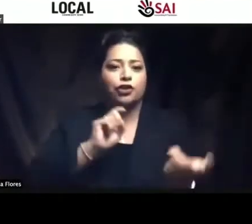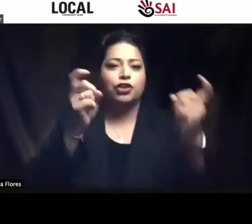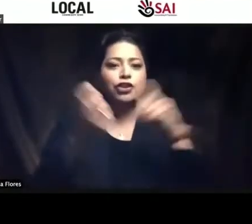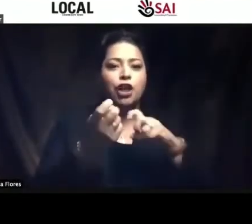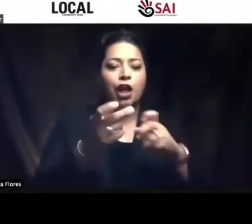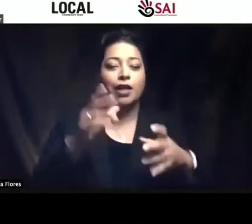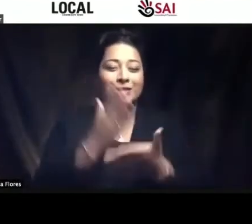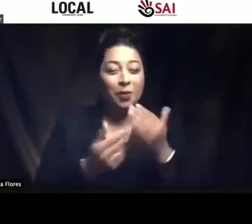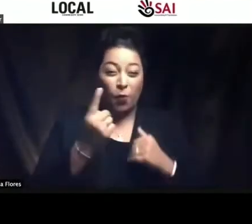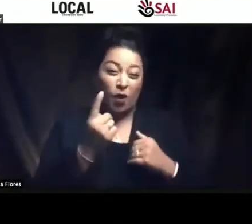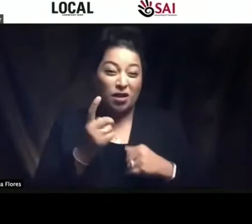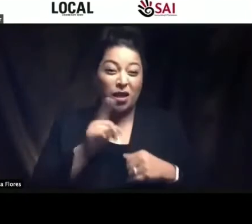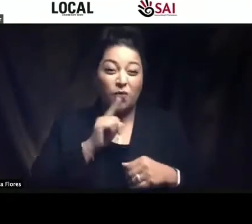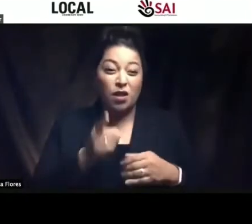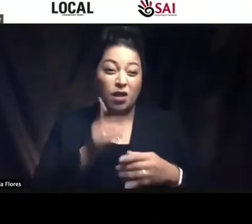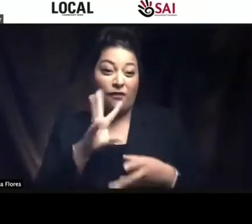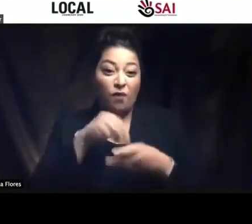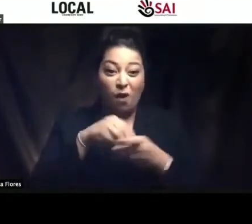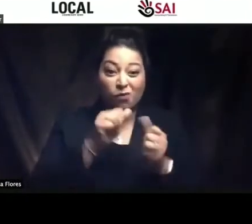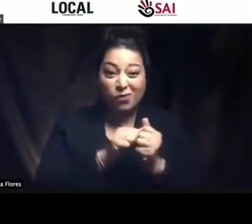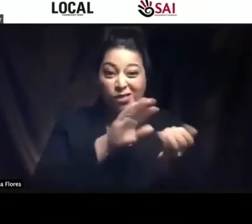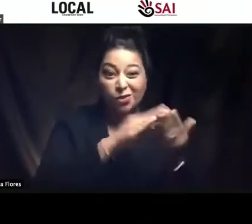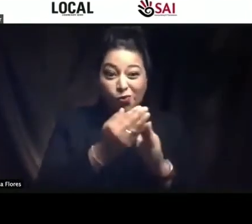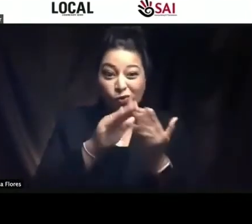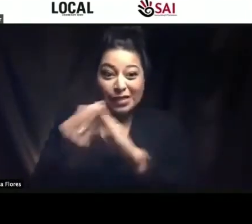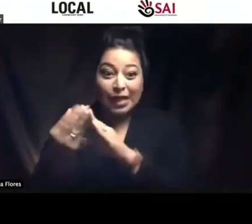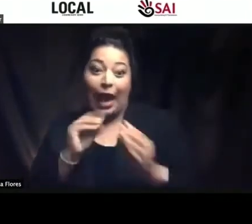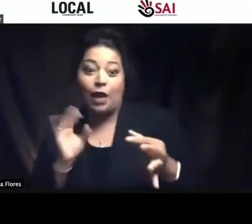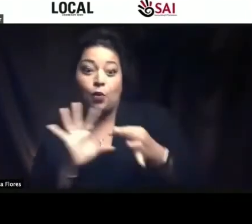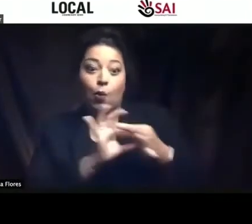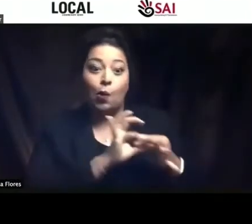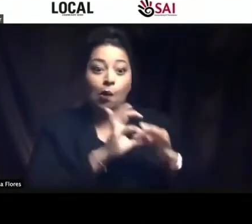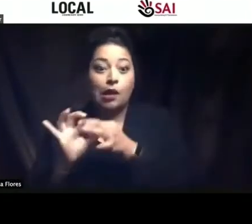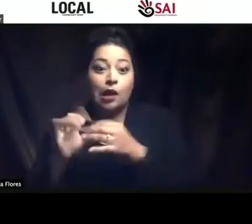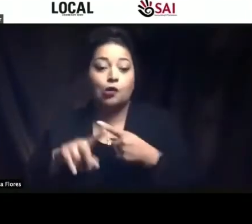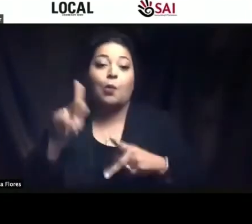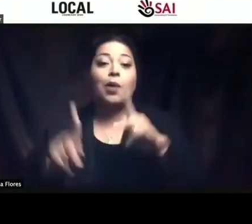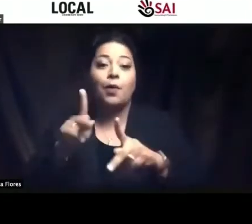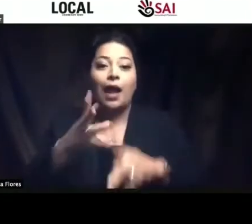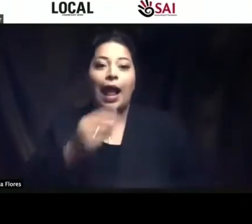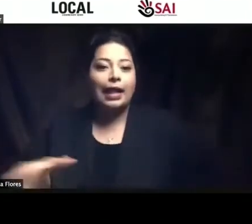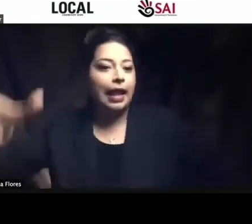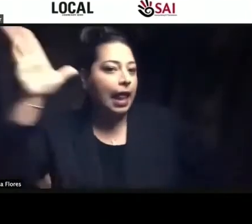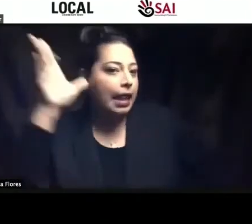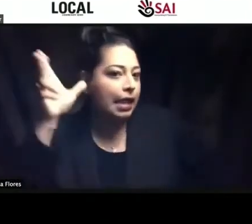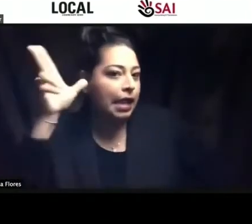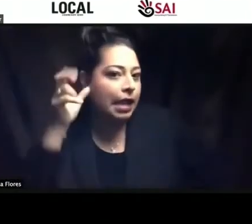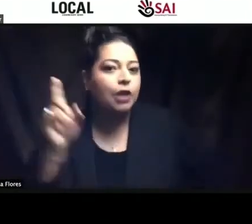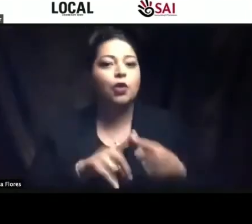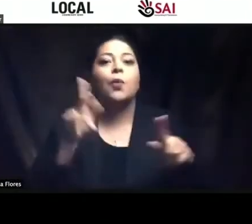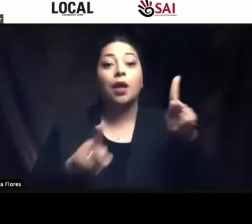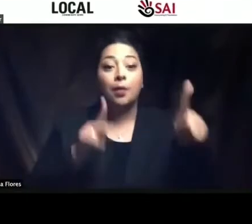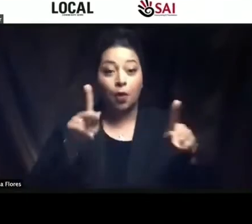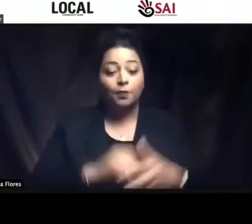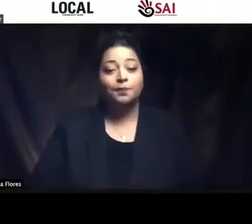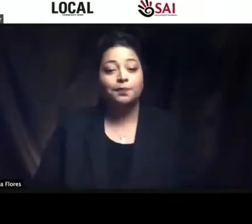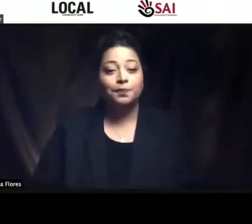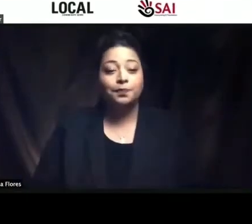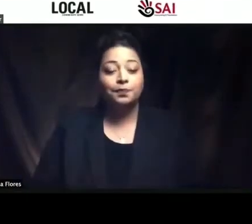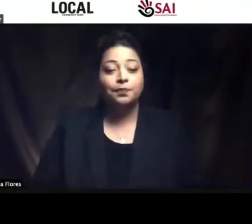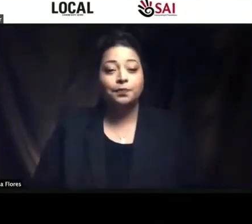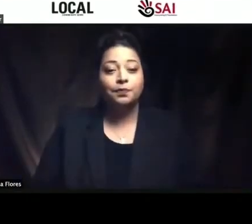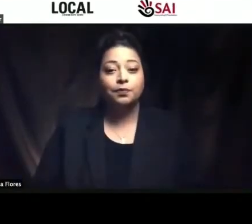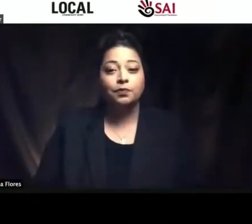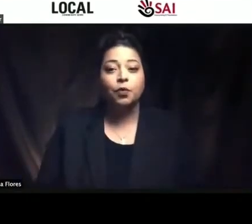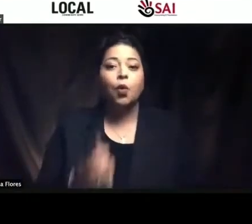who does stuff in the community while relating to the people and listening to the people. That it's one of the things that